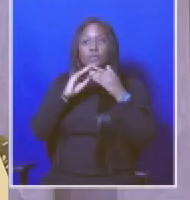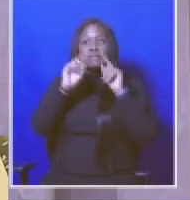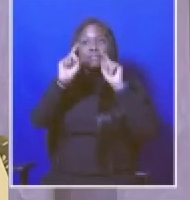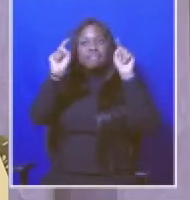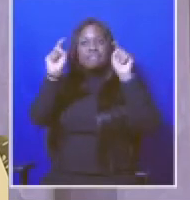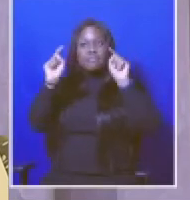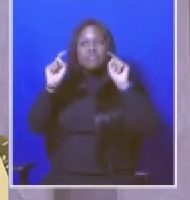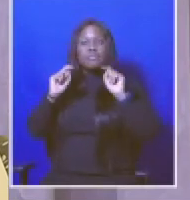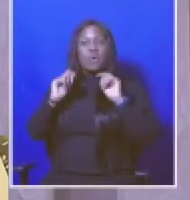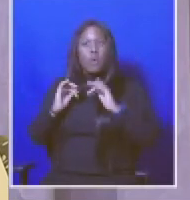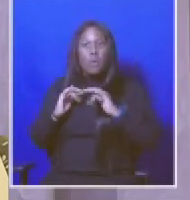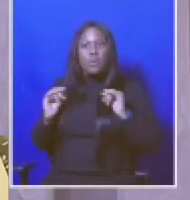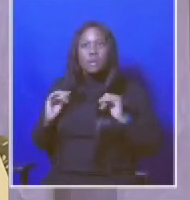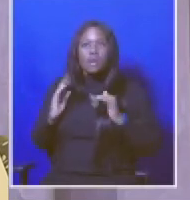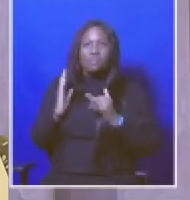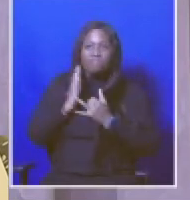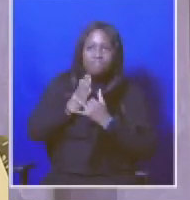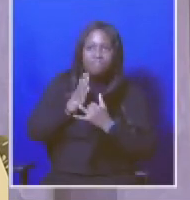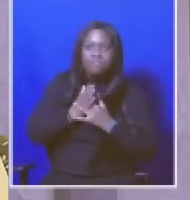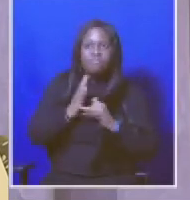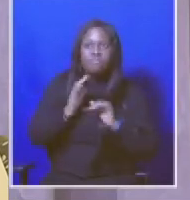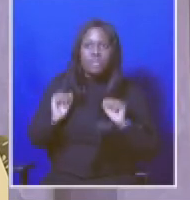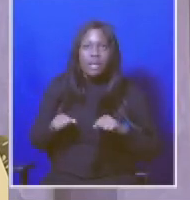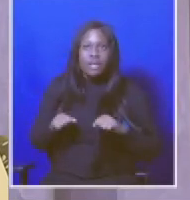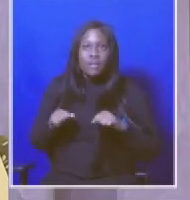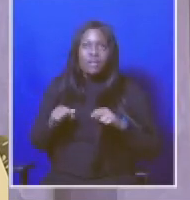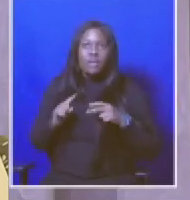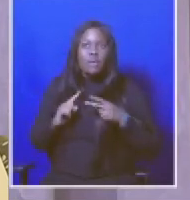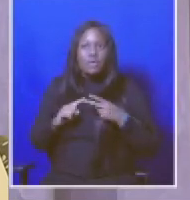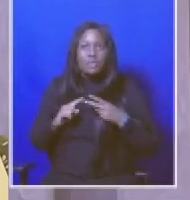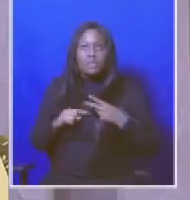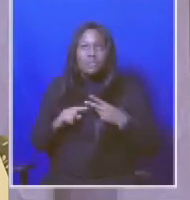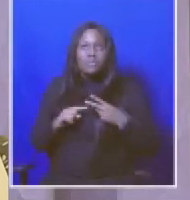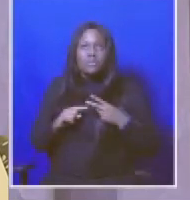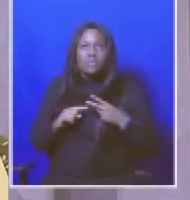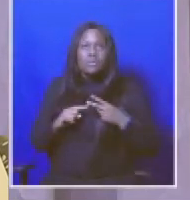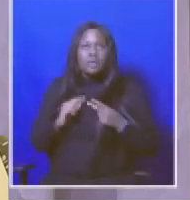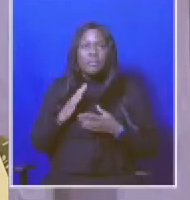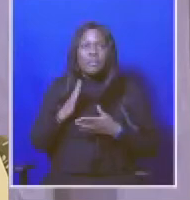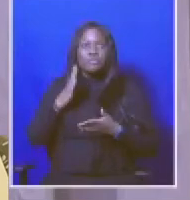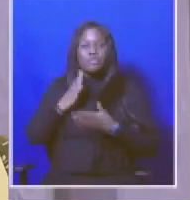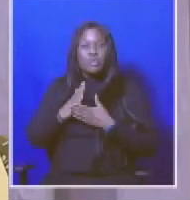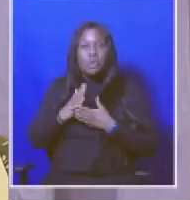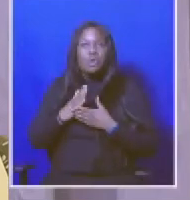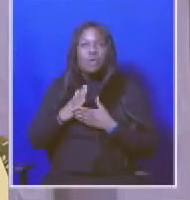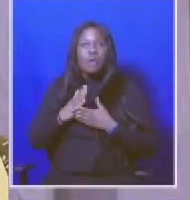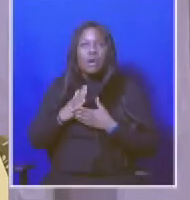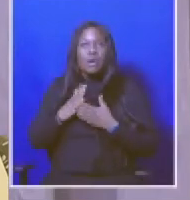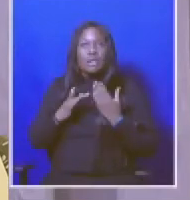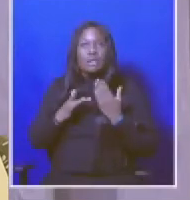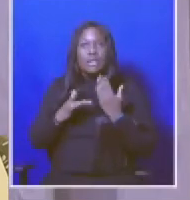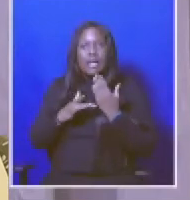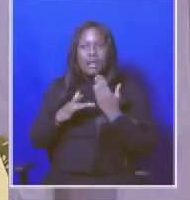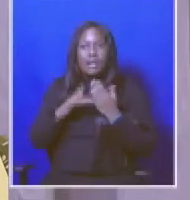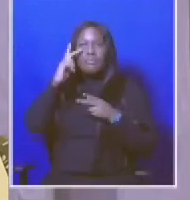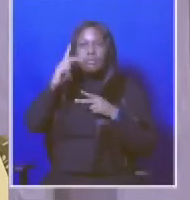and high quality services, amongst others, the deployment of technical professionals, the revival of the green